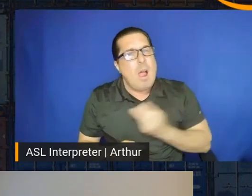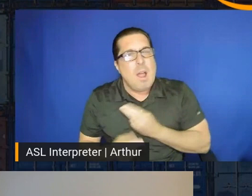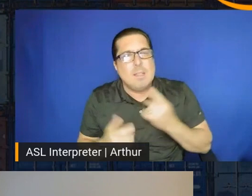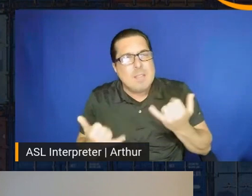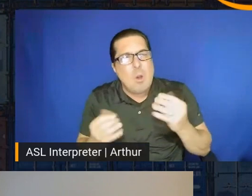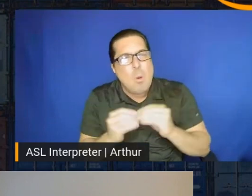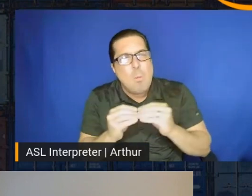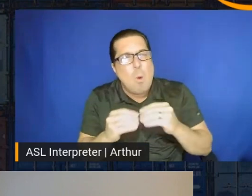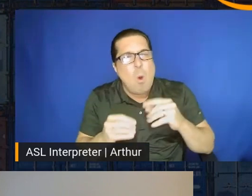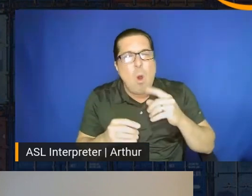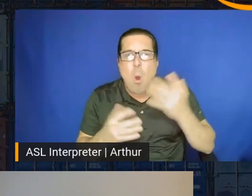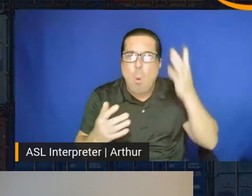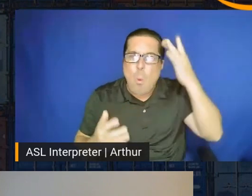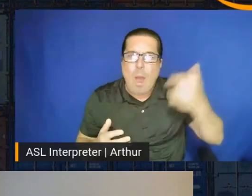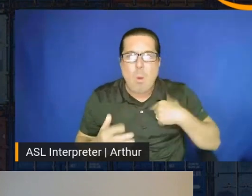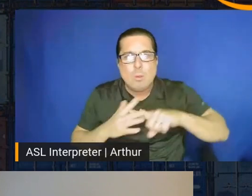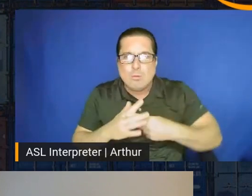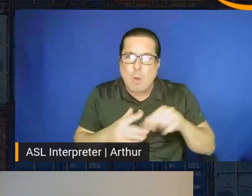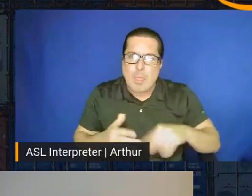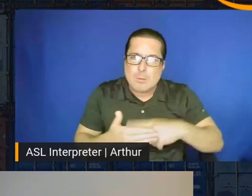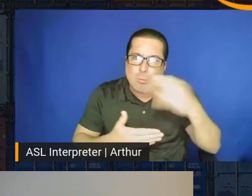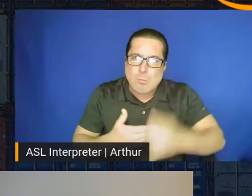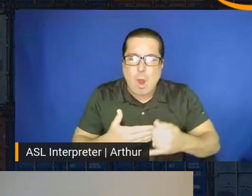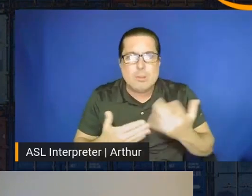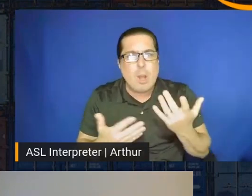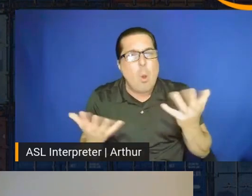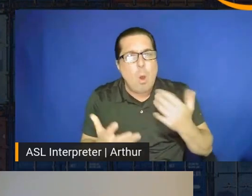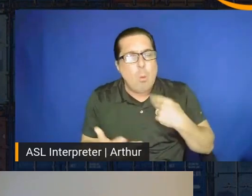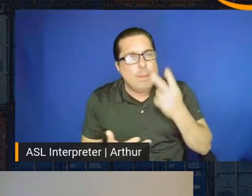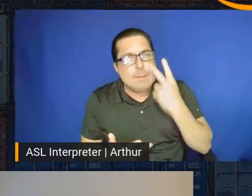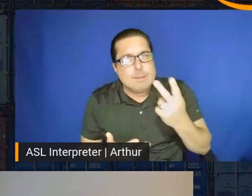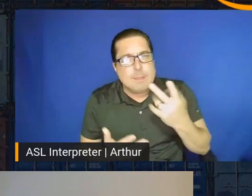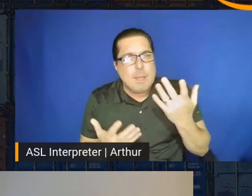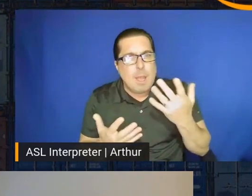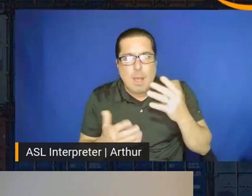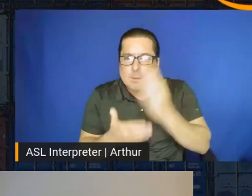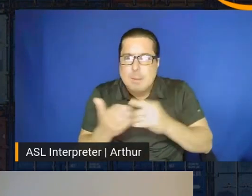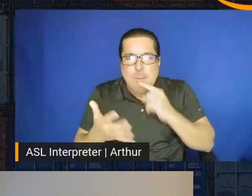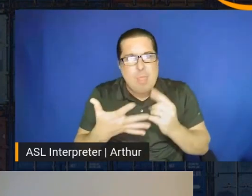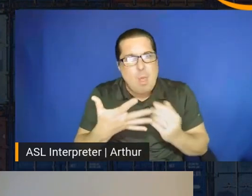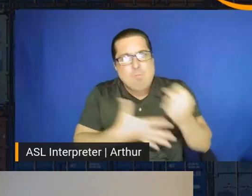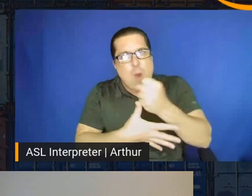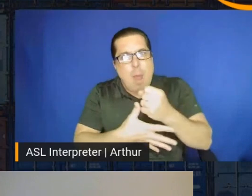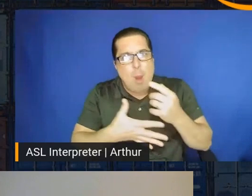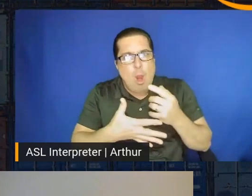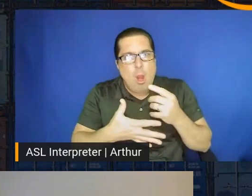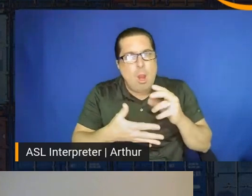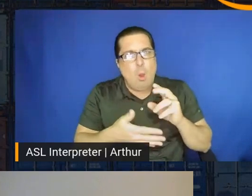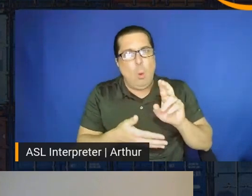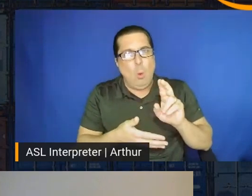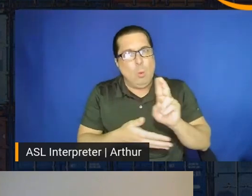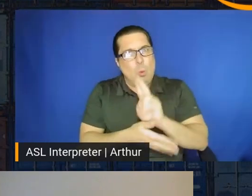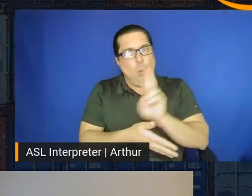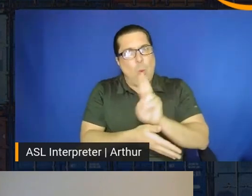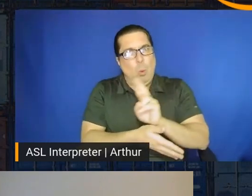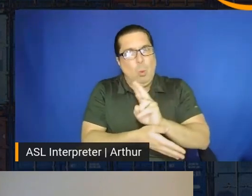did we start this project, and what do we kind of see as some of the primary use cases of why are